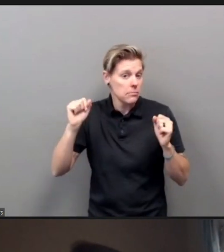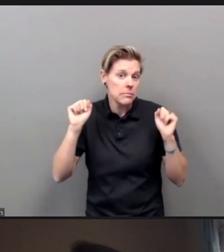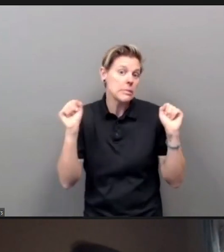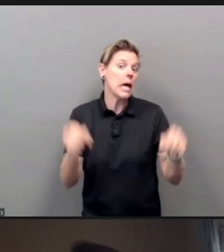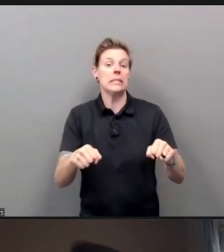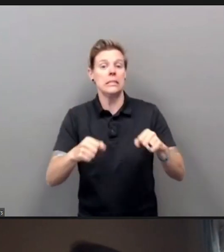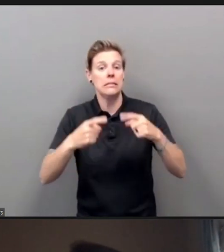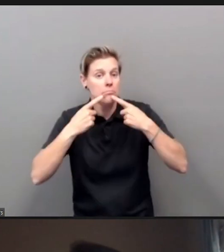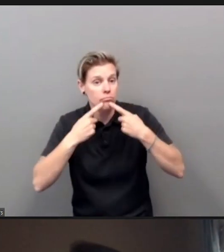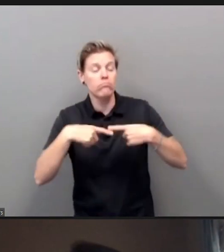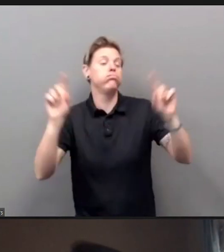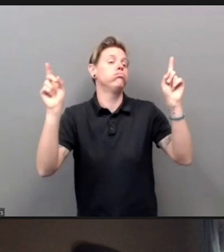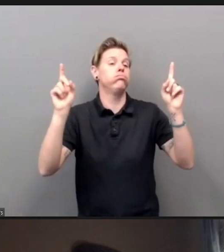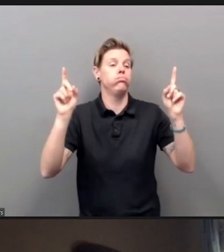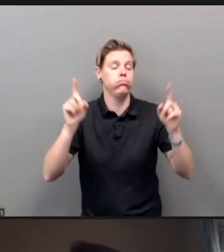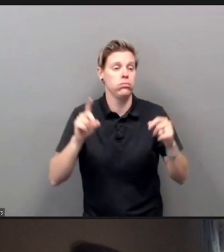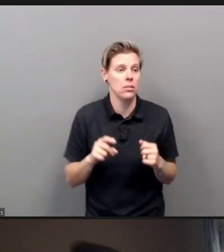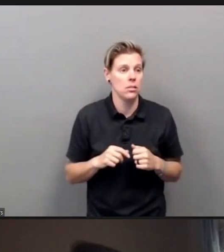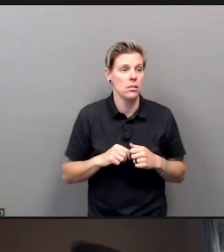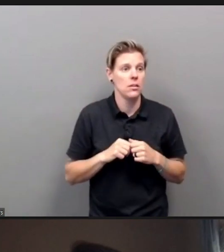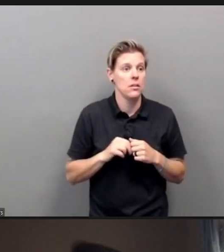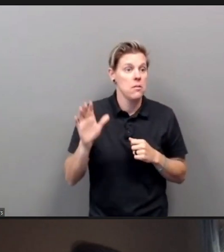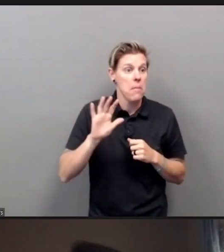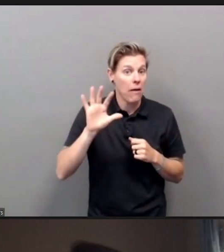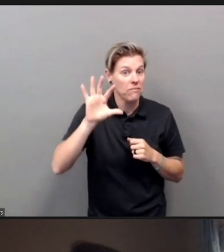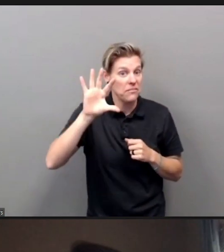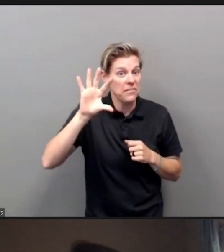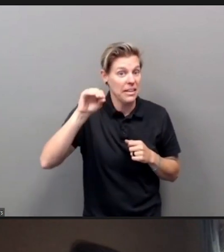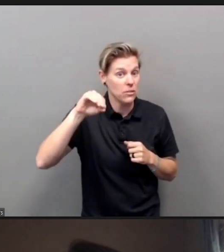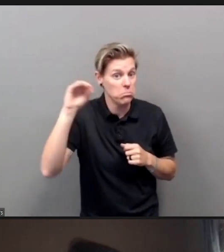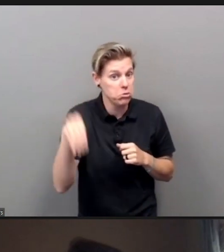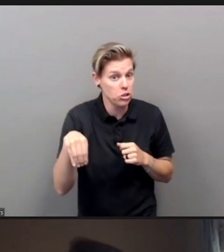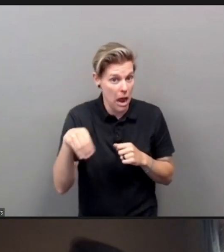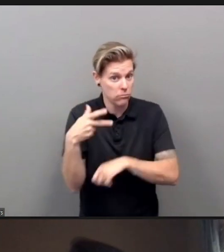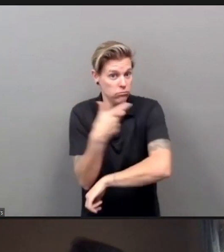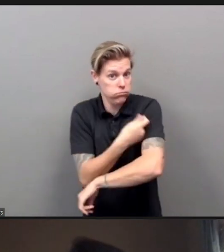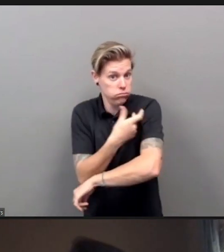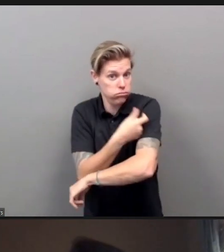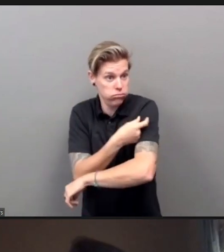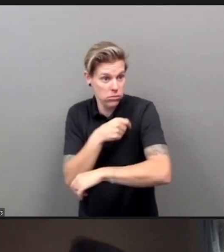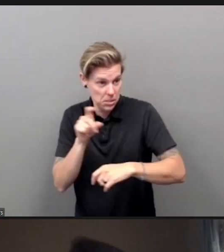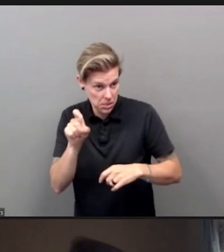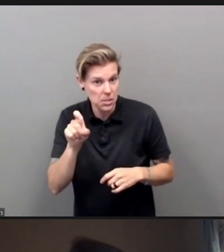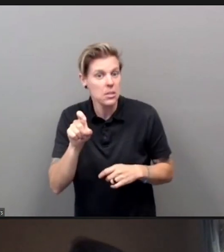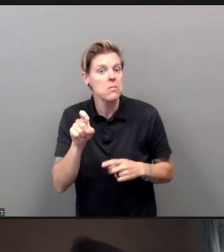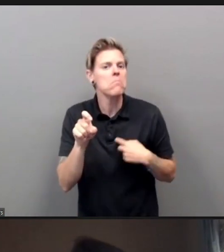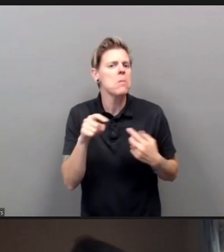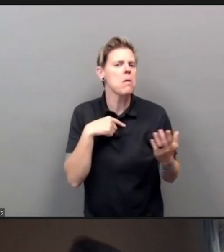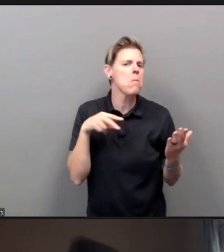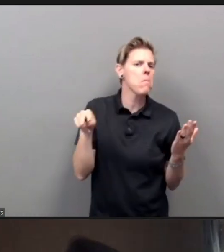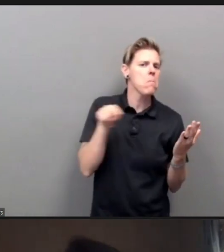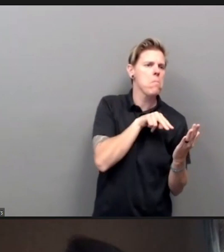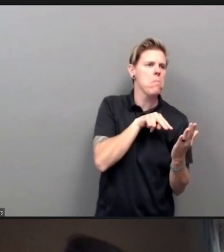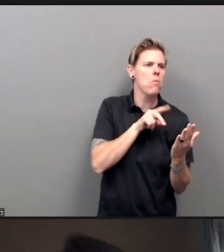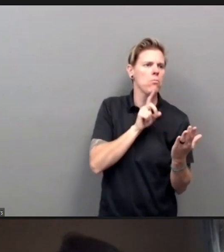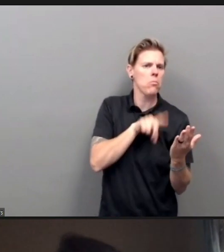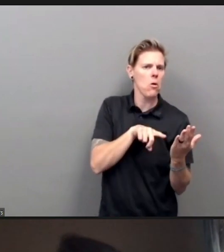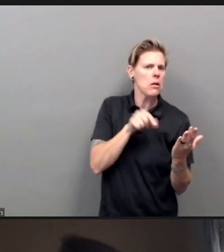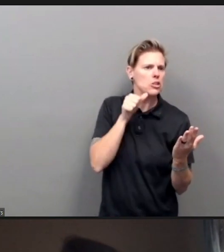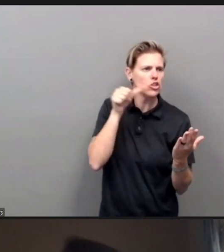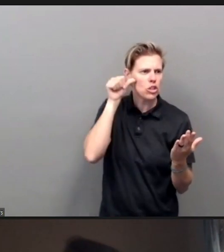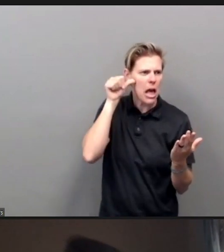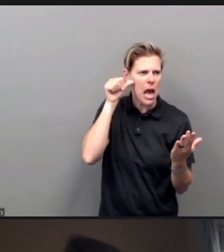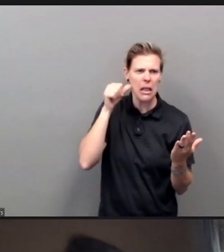that a full vaccination rate of 50%. I've noticed now that, I believe it was as of yesterday, I haven't seen the latest figures,